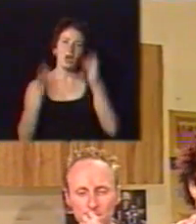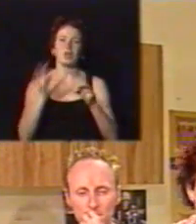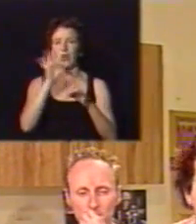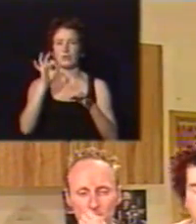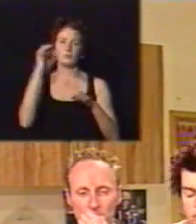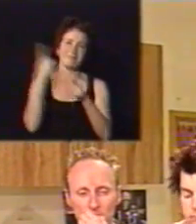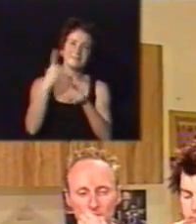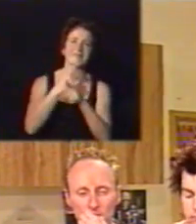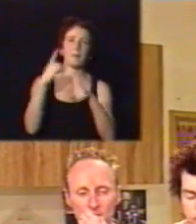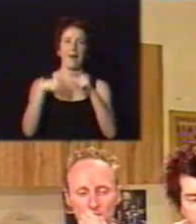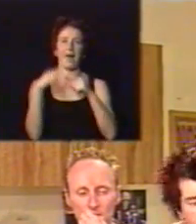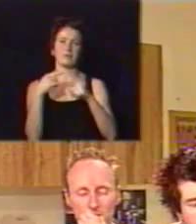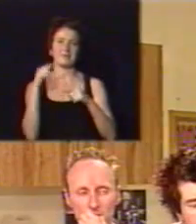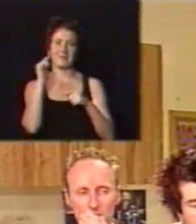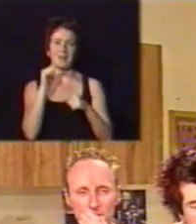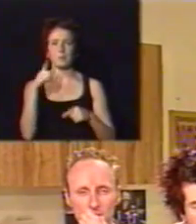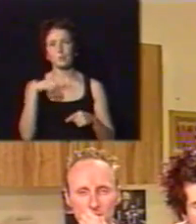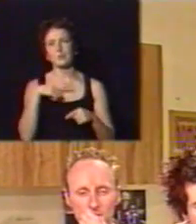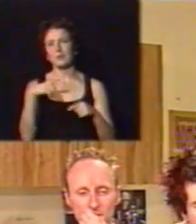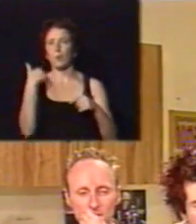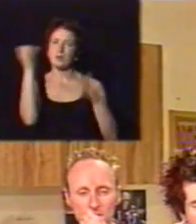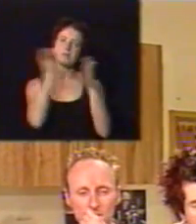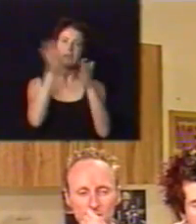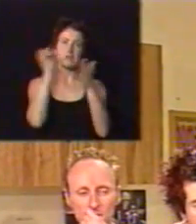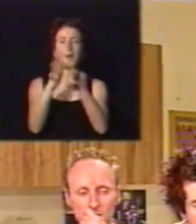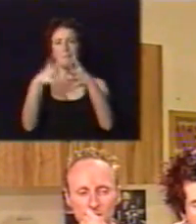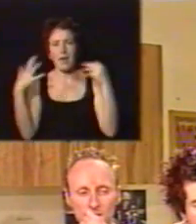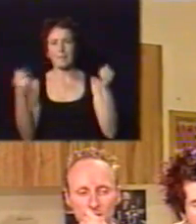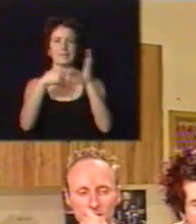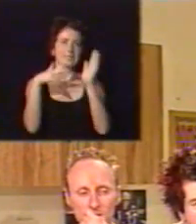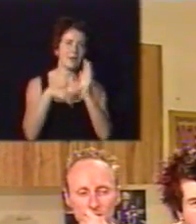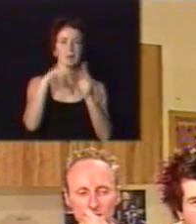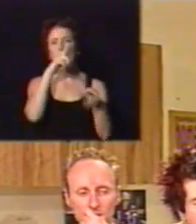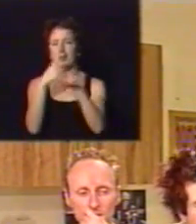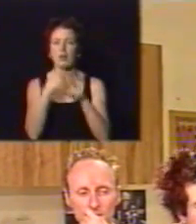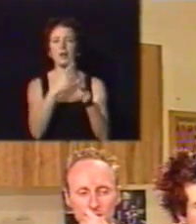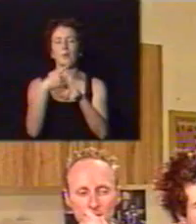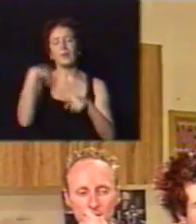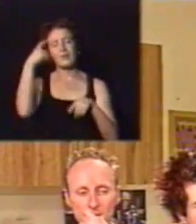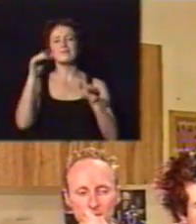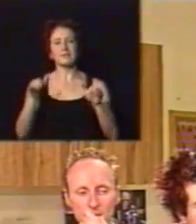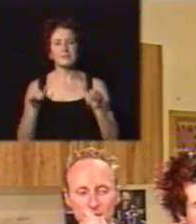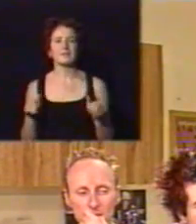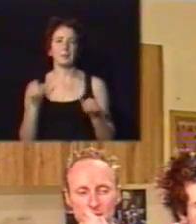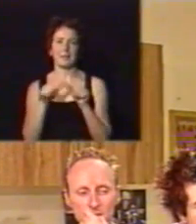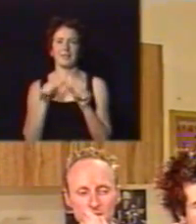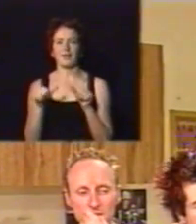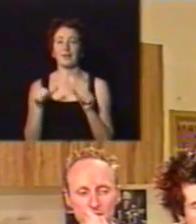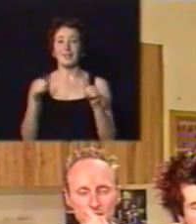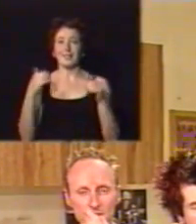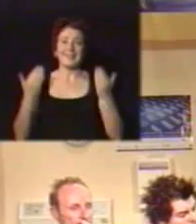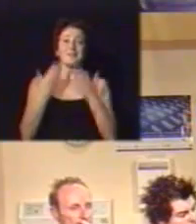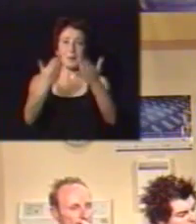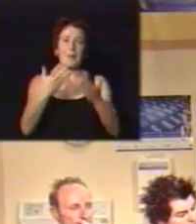had been so much media coverage and everyone's been talking about it, and we sort of thought we'd do. Offer a